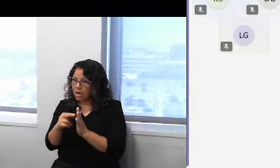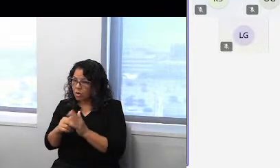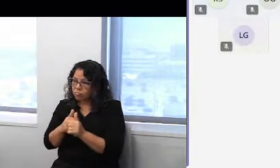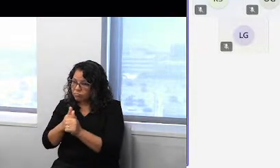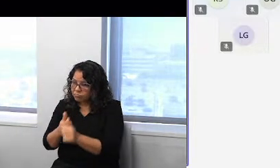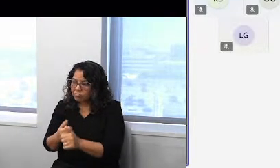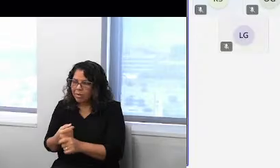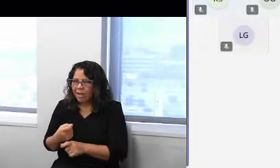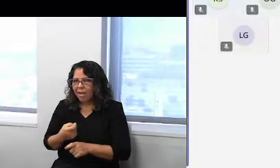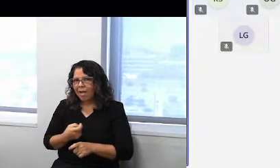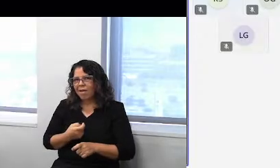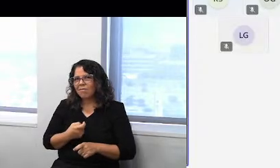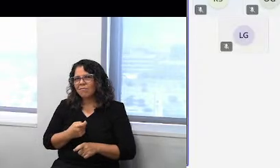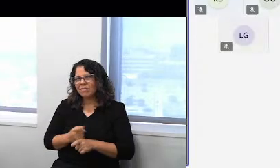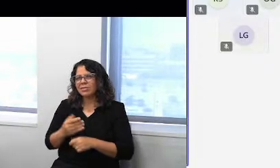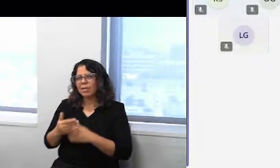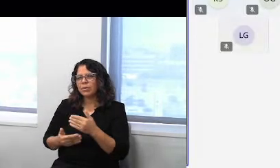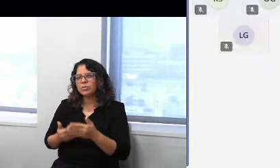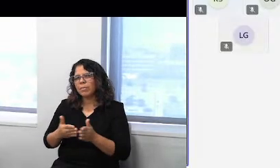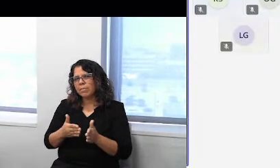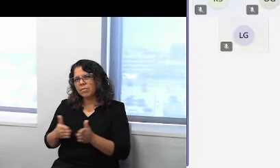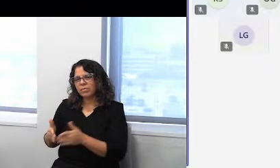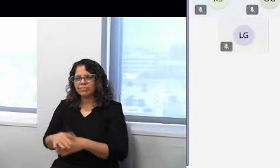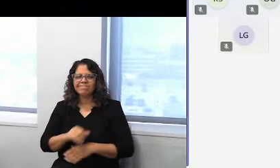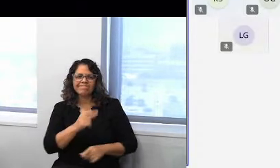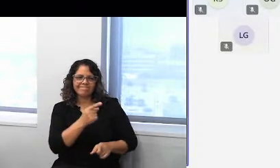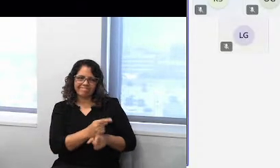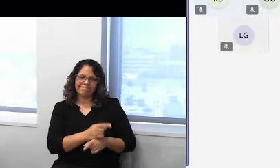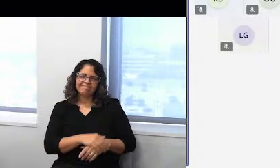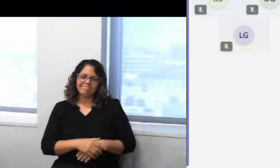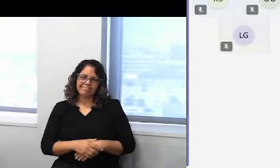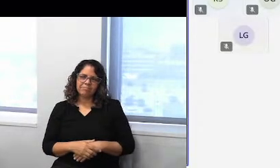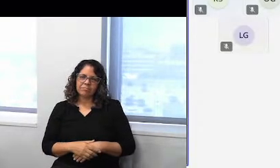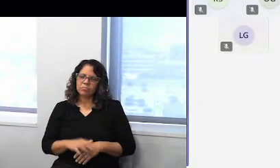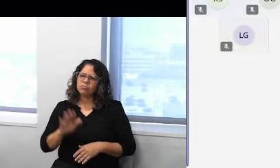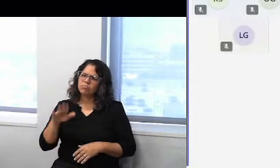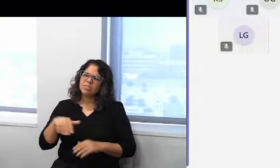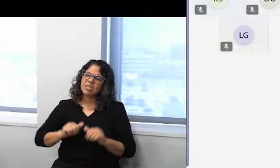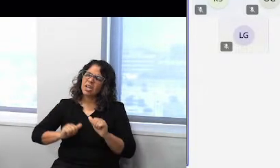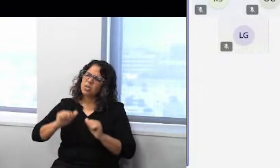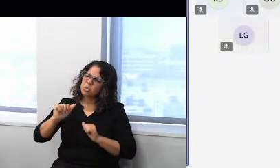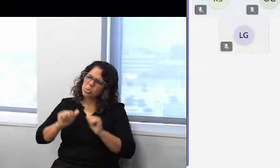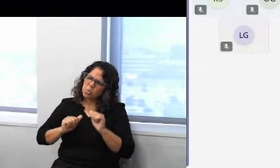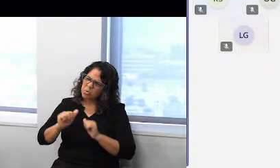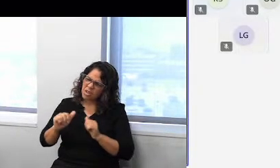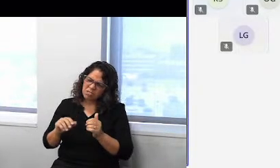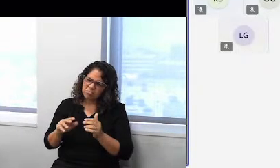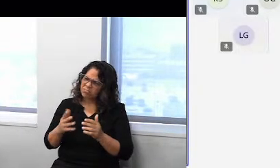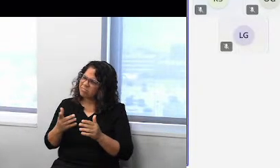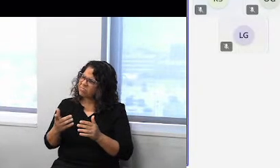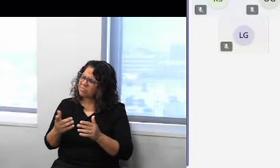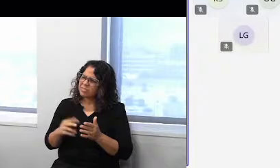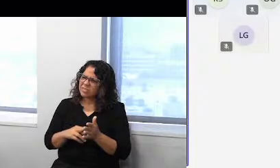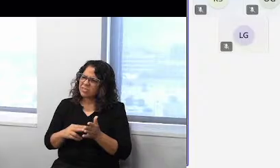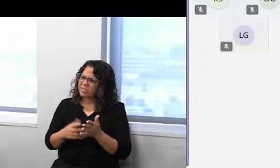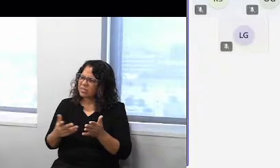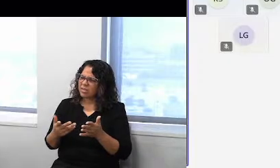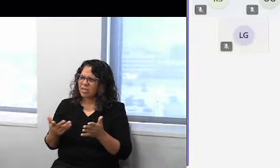did say that, yes. Okay. And was the uncertainty that you were referring to whether that 2050 mandate could